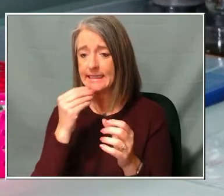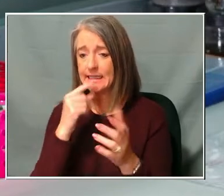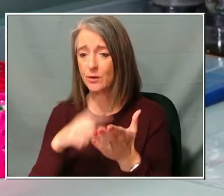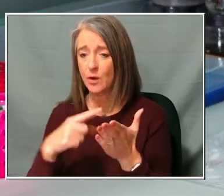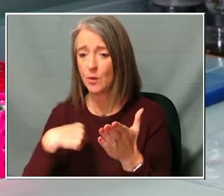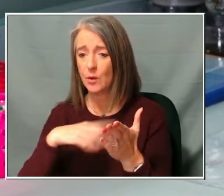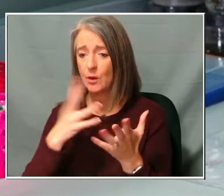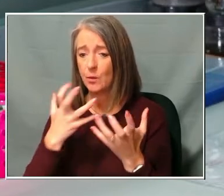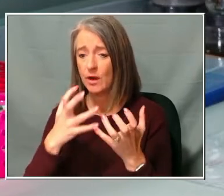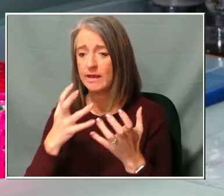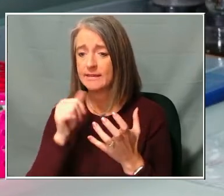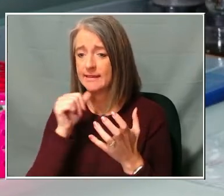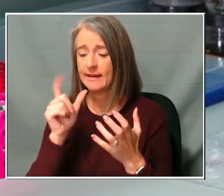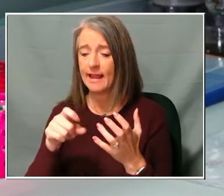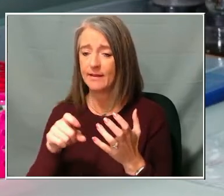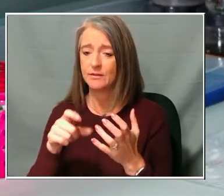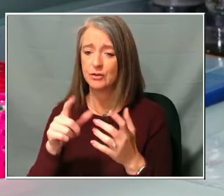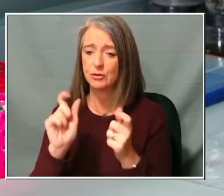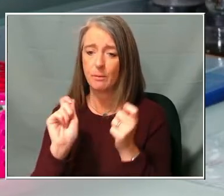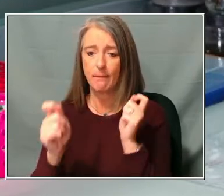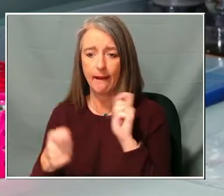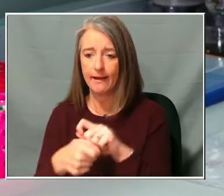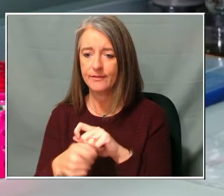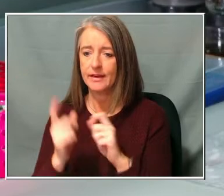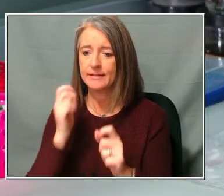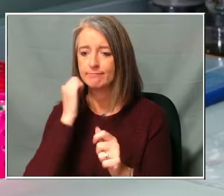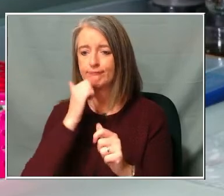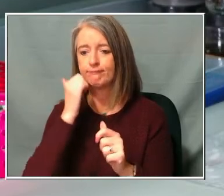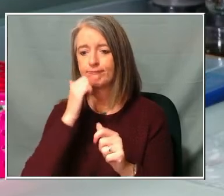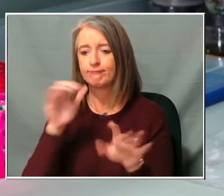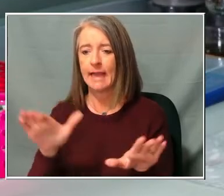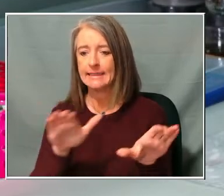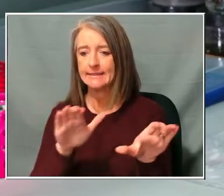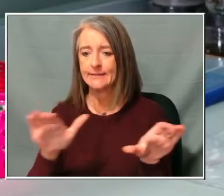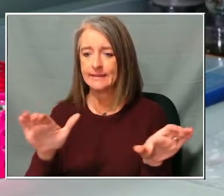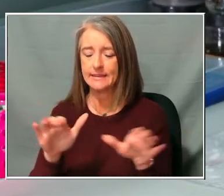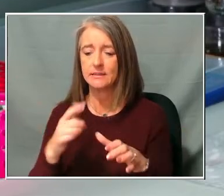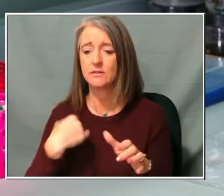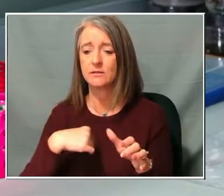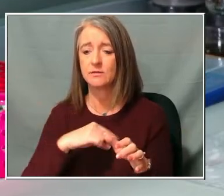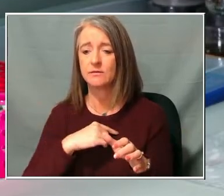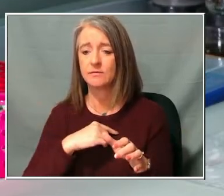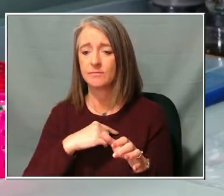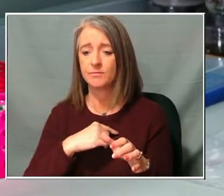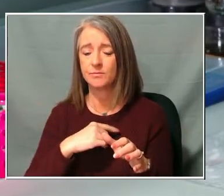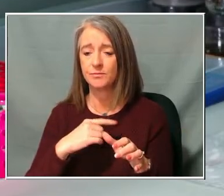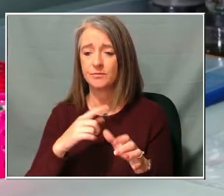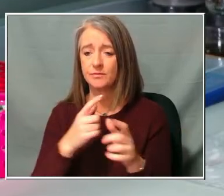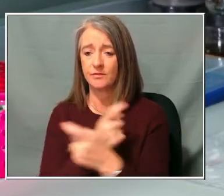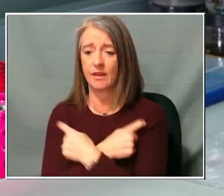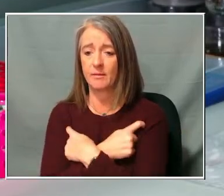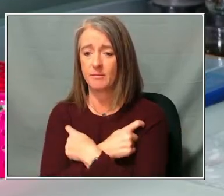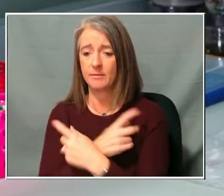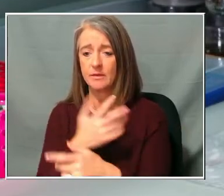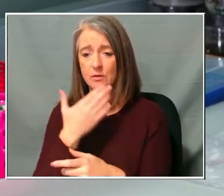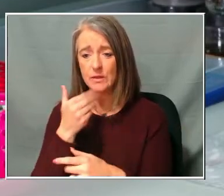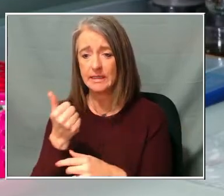having to, modify our day-to-day activities. And so for me, they're the best way